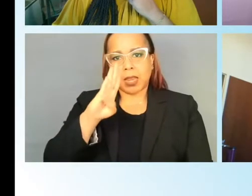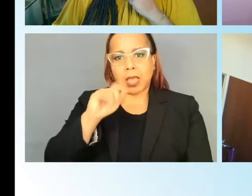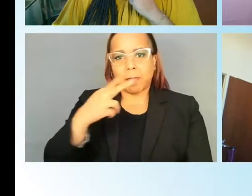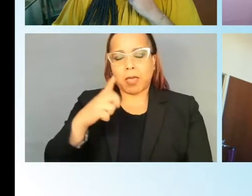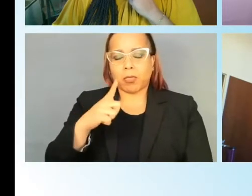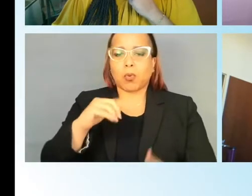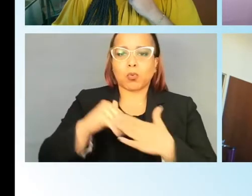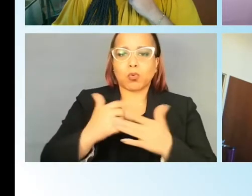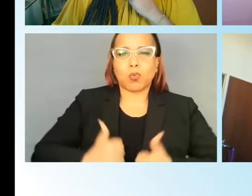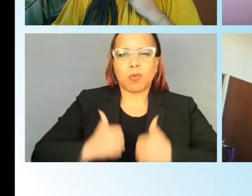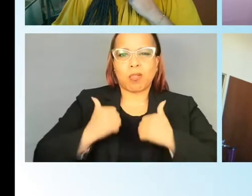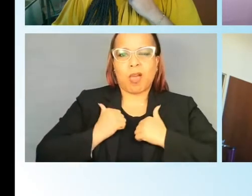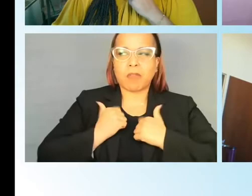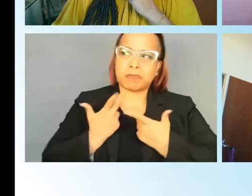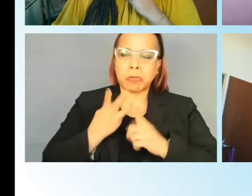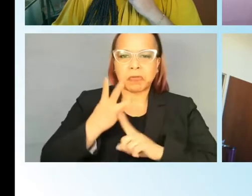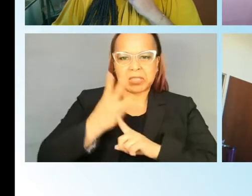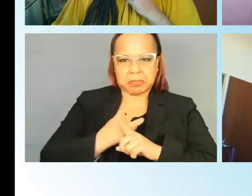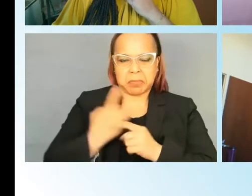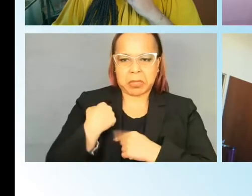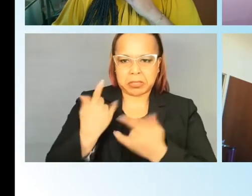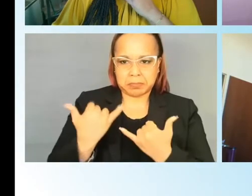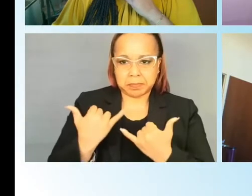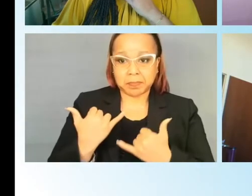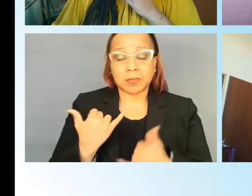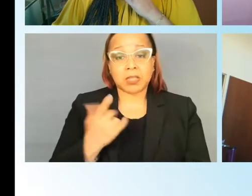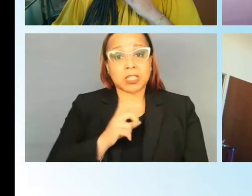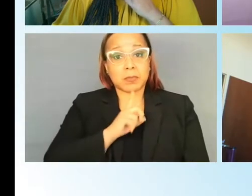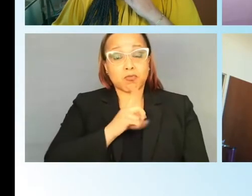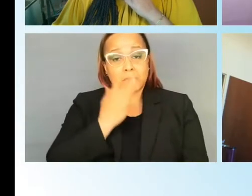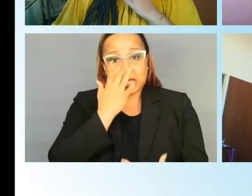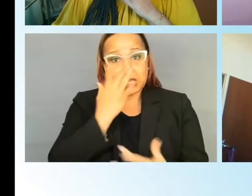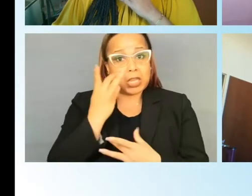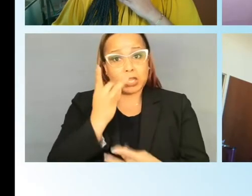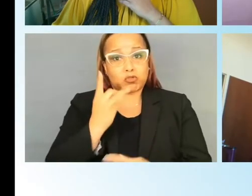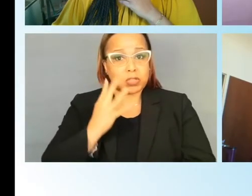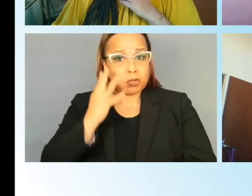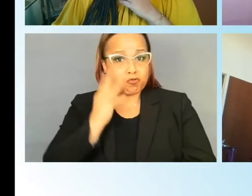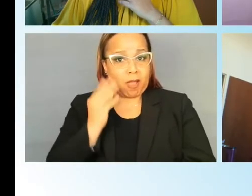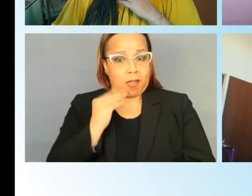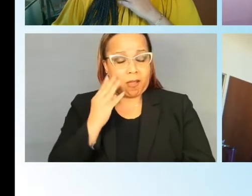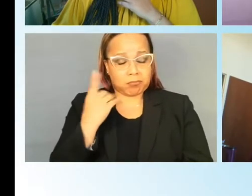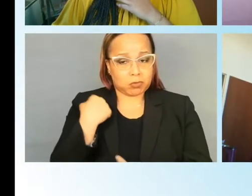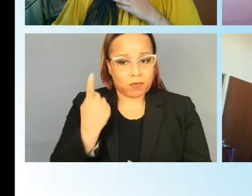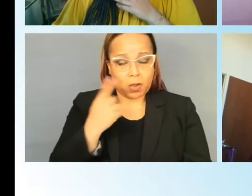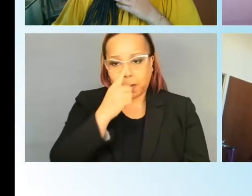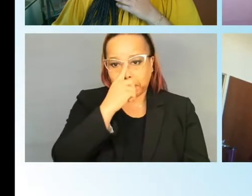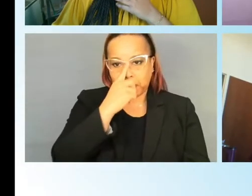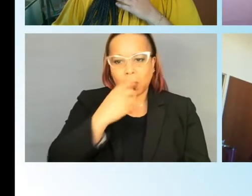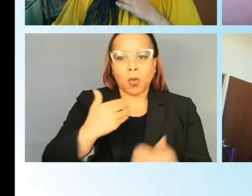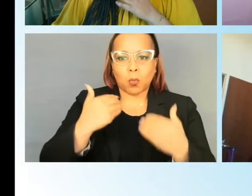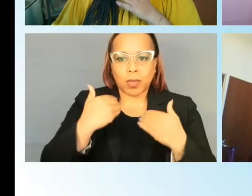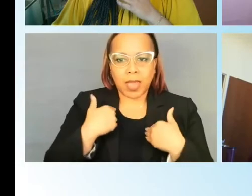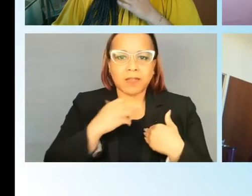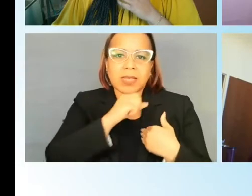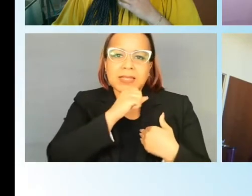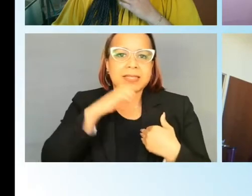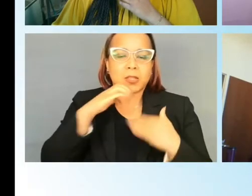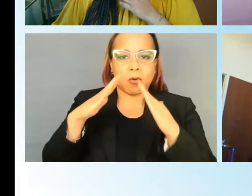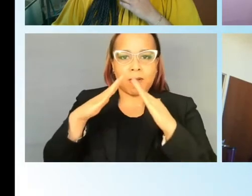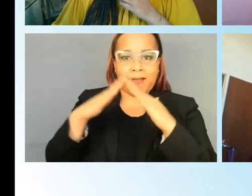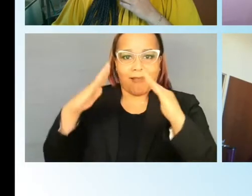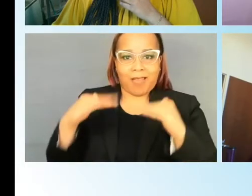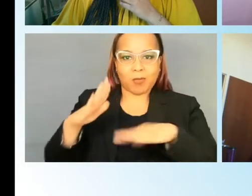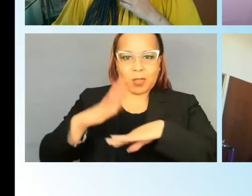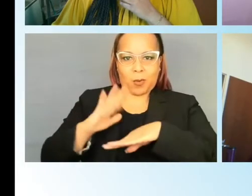over 6 months. And so it's been a really interesting ride so far. You know, we have senior housing on our